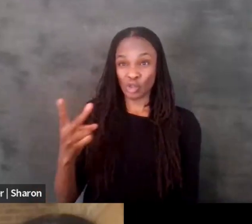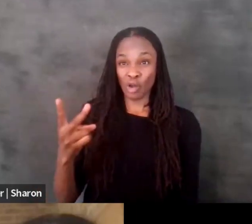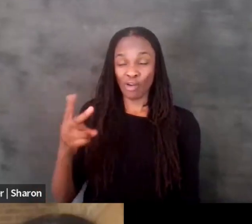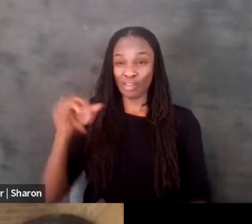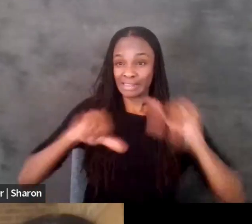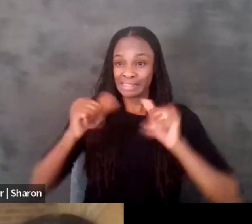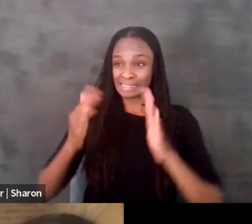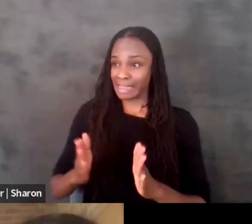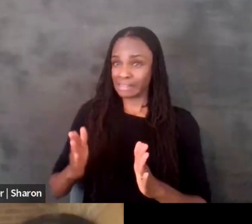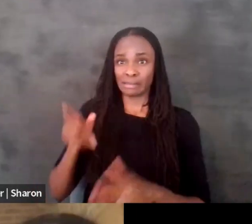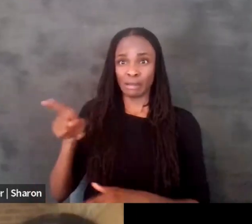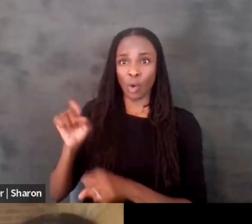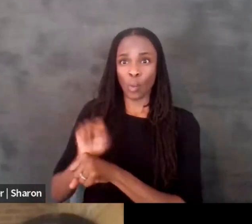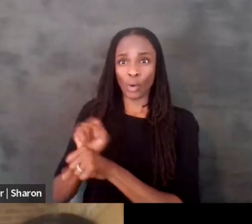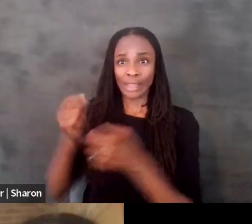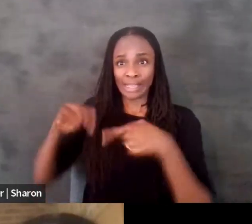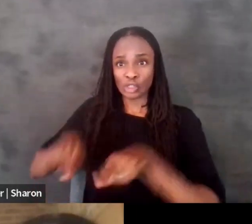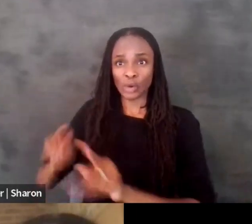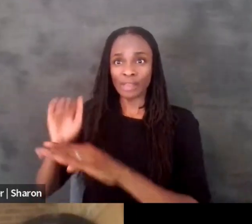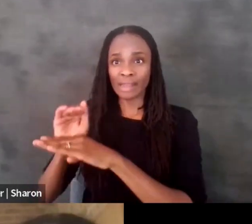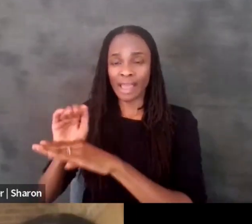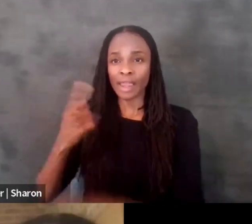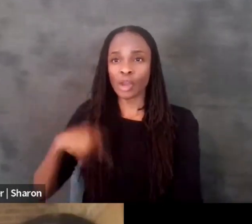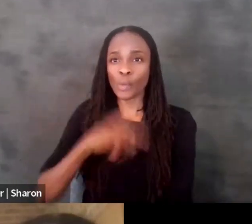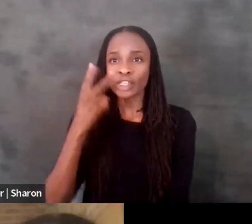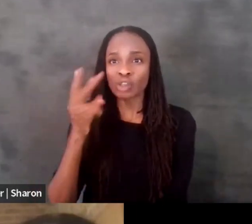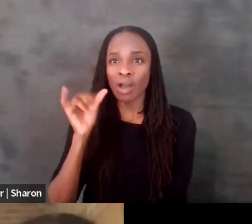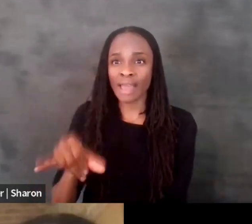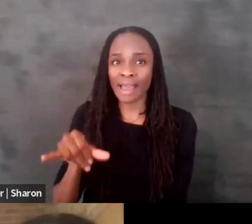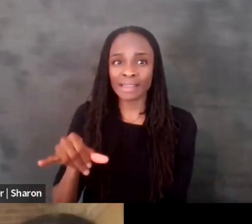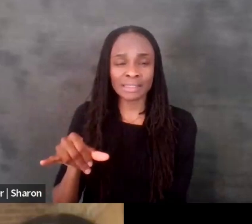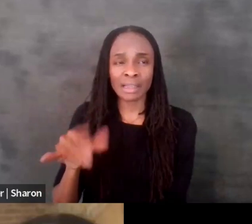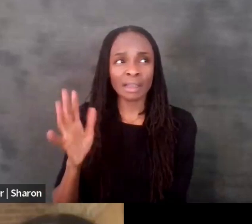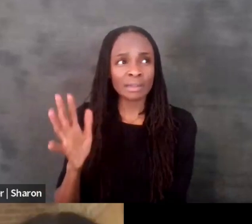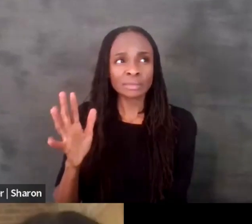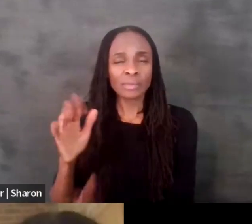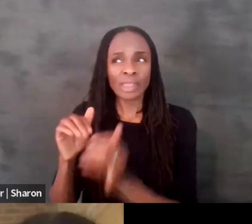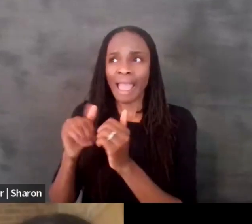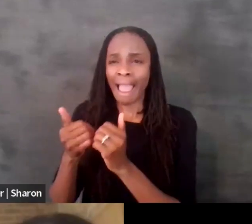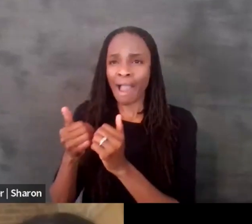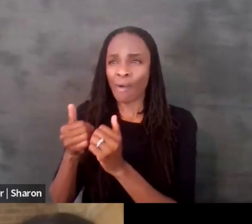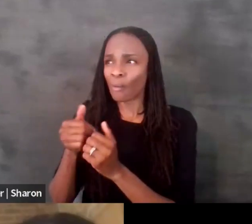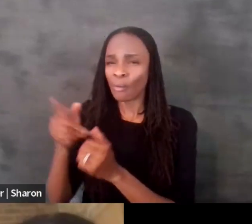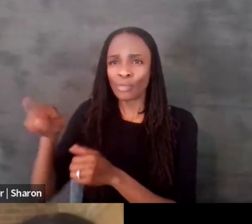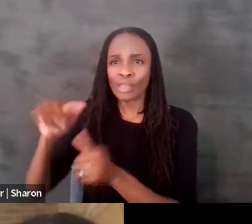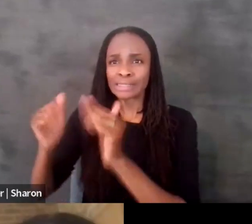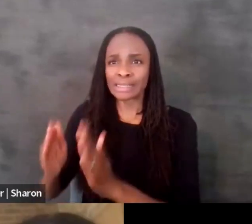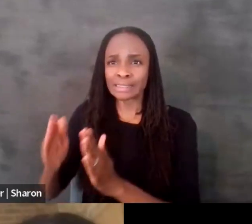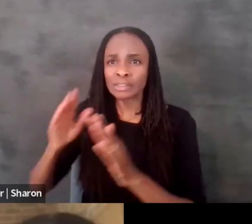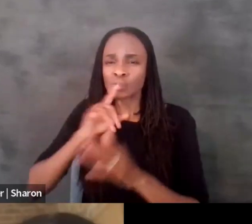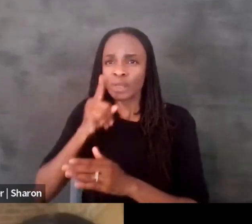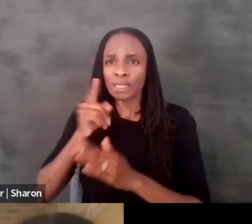scientists at work at night, and we saw that how attentive they were kind of